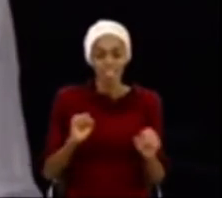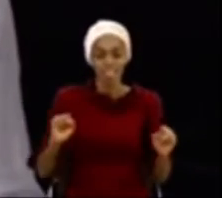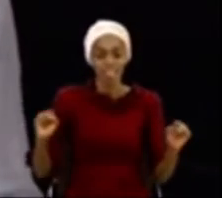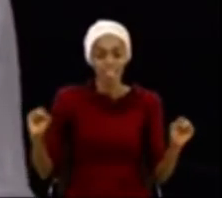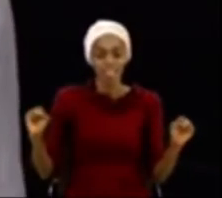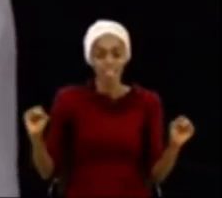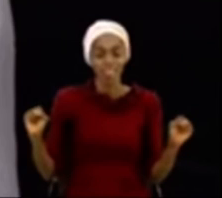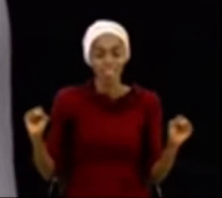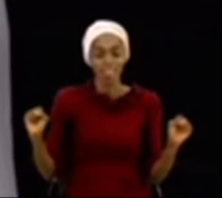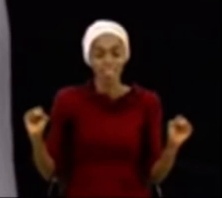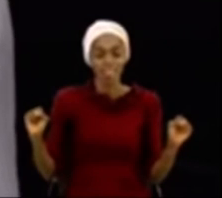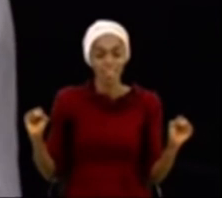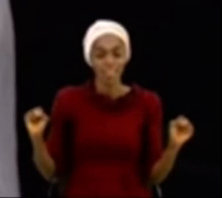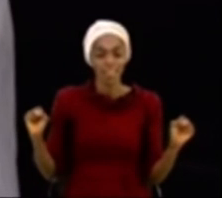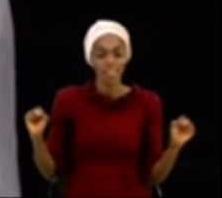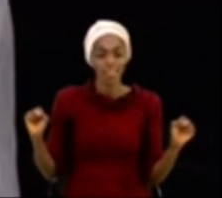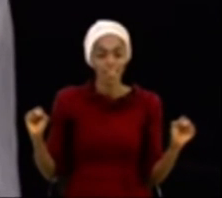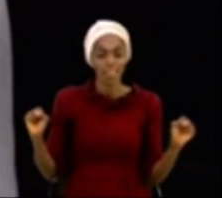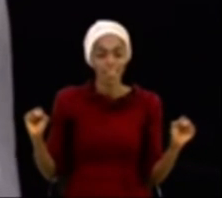There is